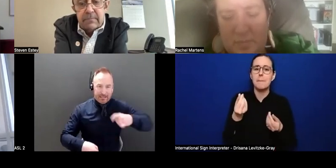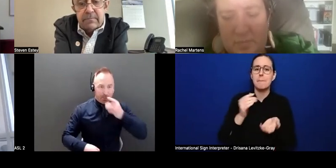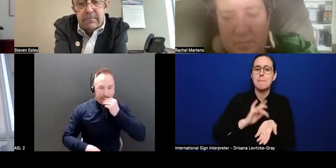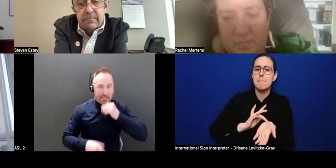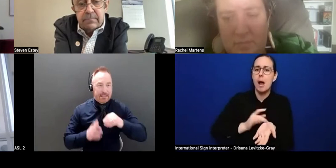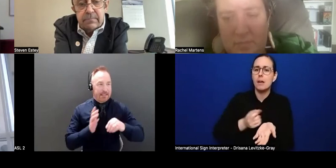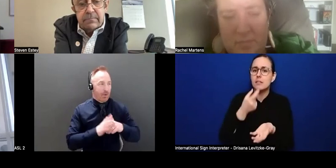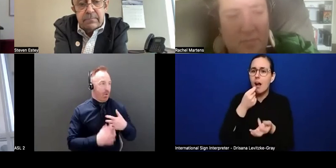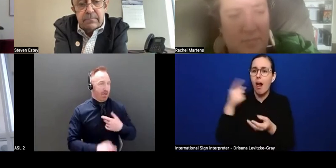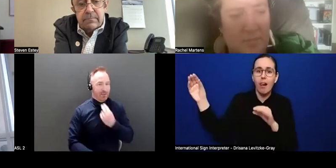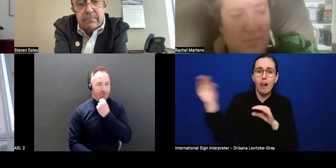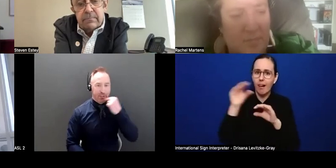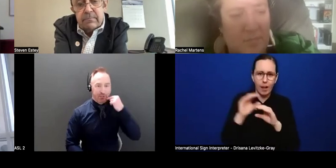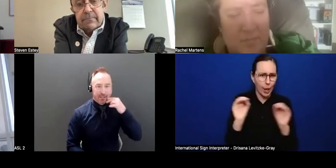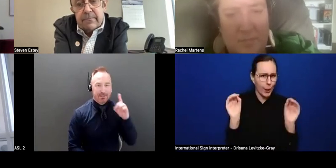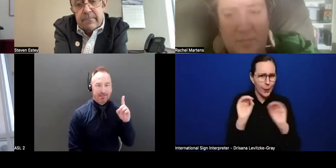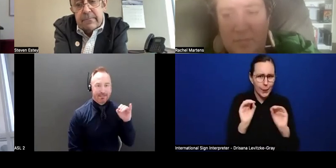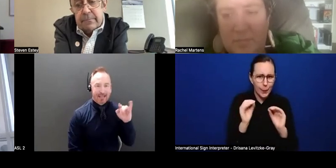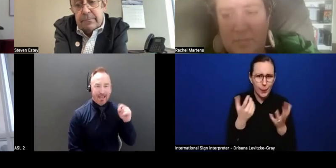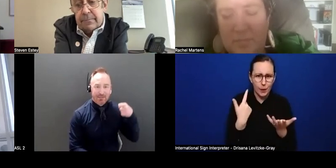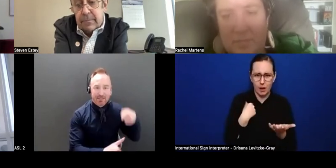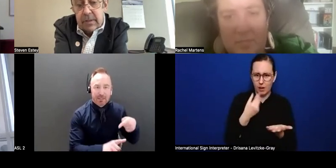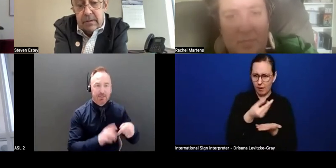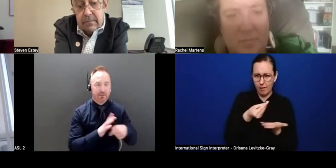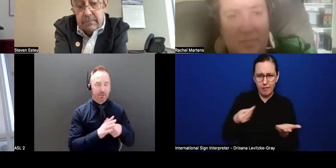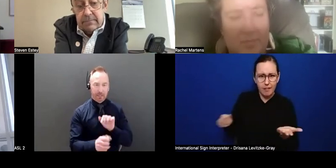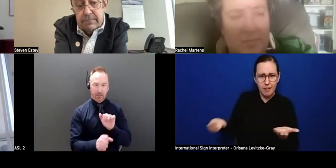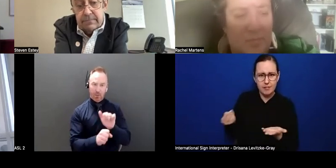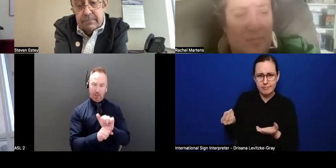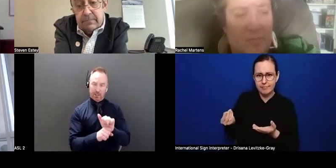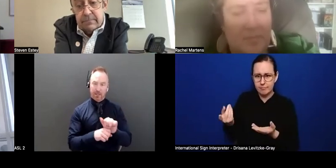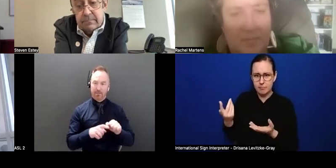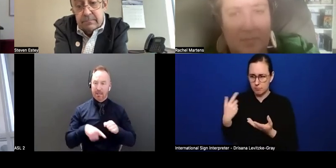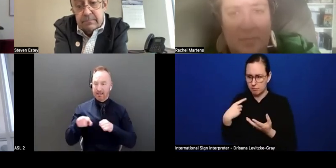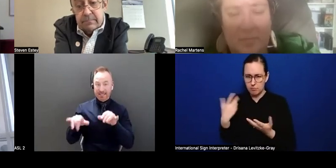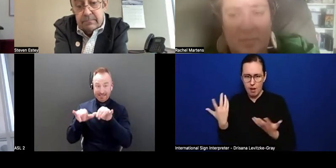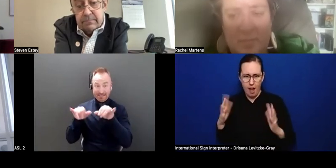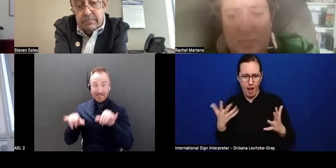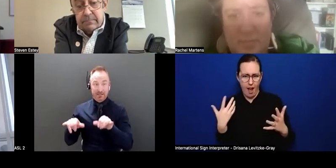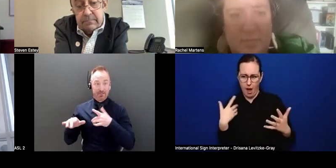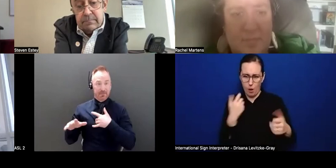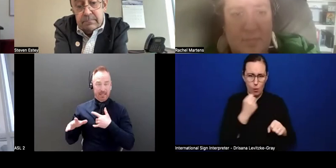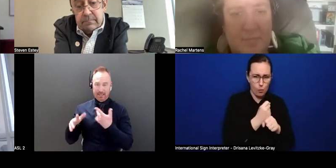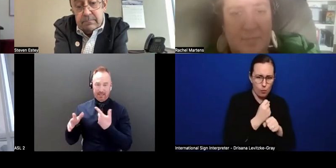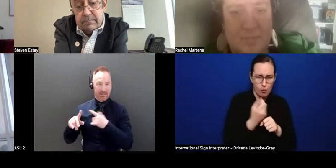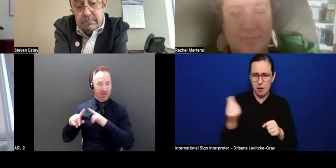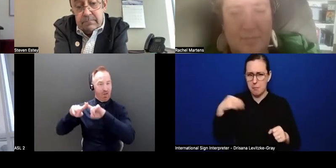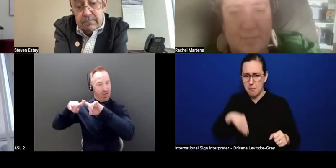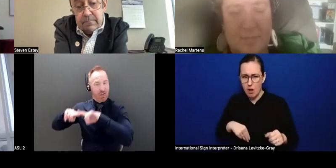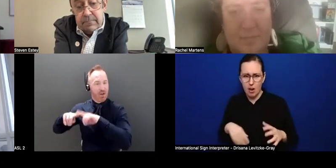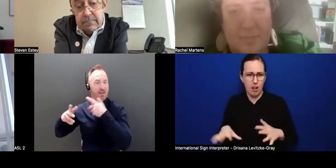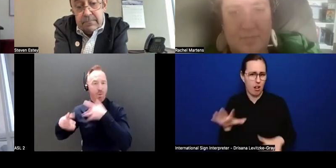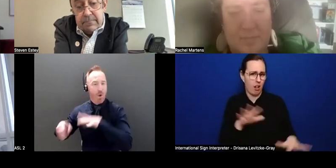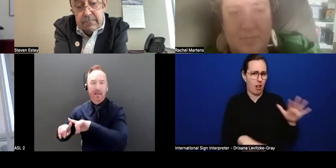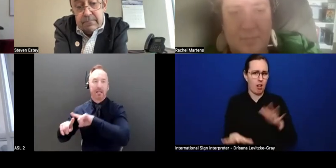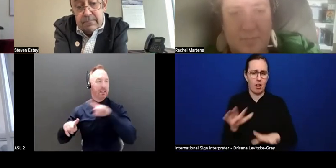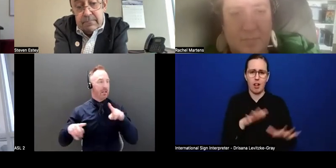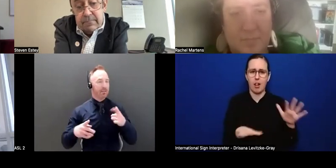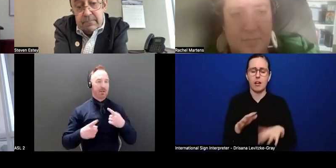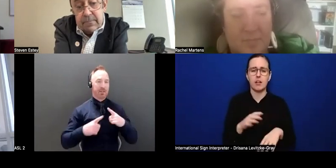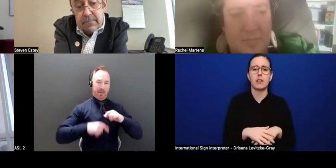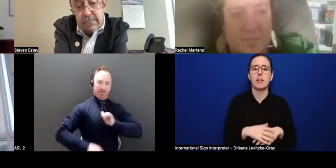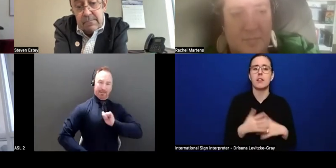work. I cannot stay on the system I'm on. I need to work for my own sense of self-worth. What do I do? Very